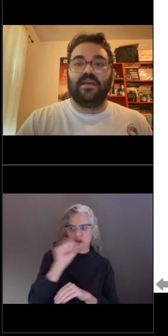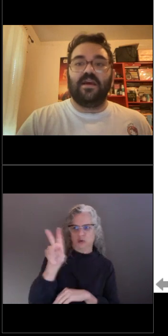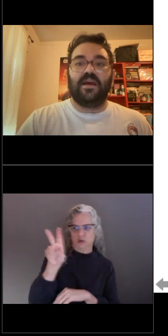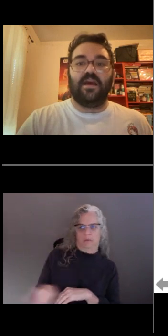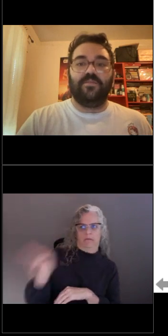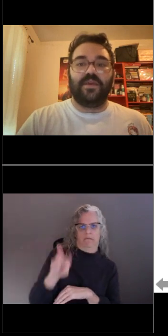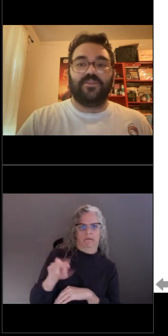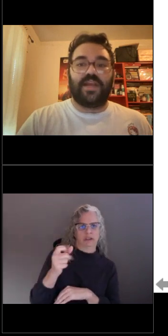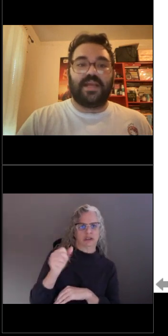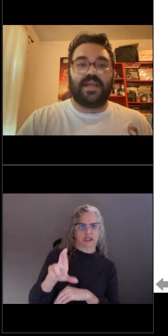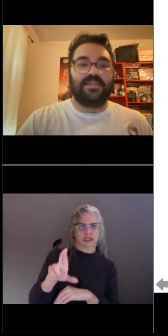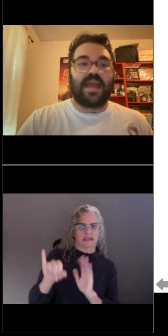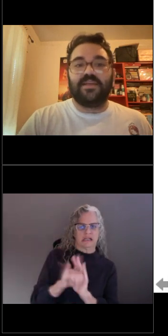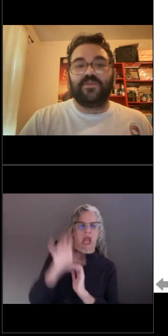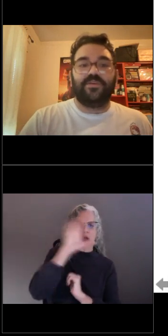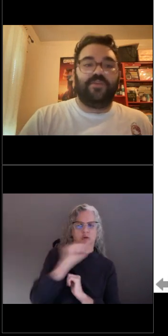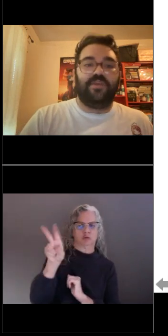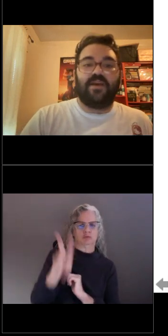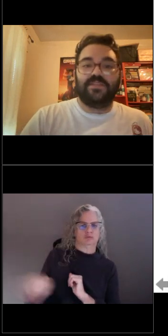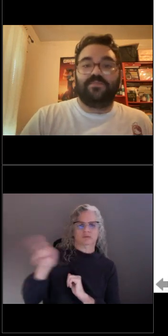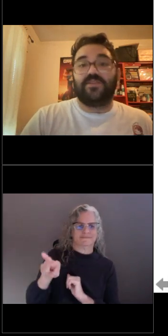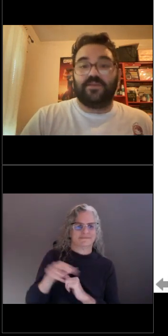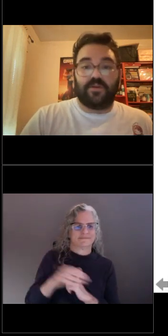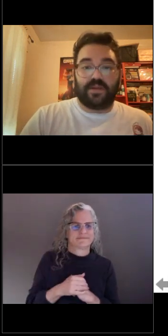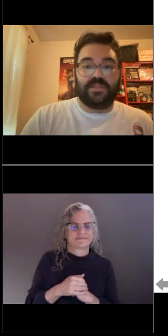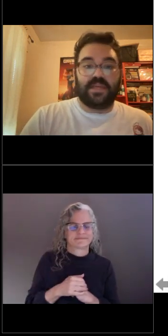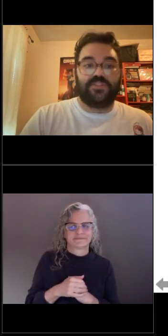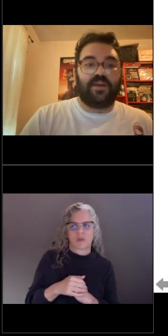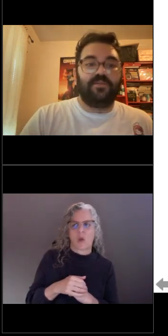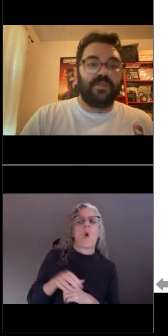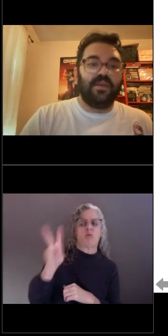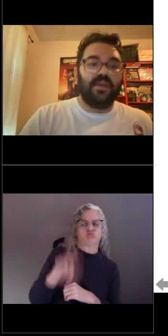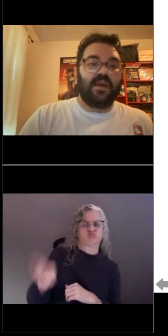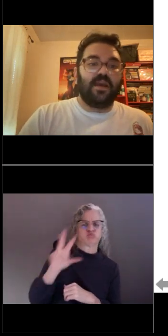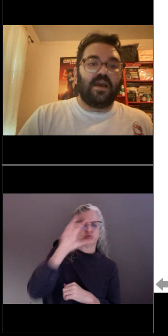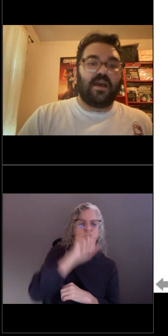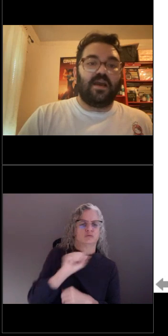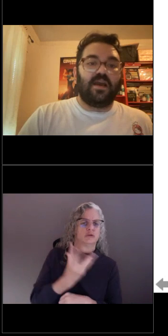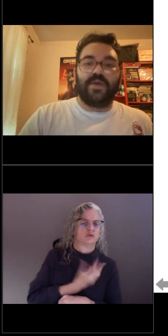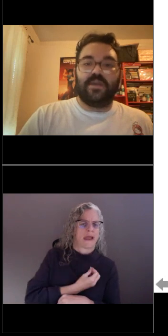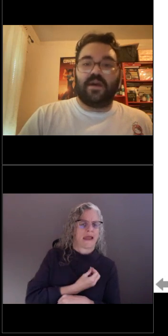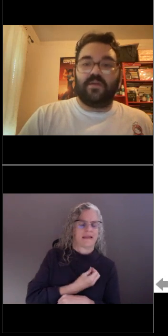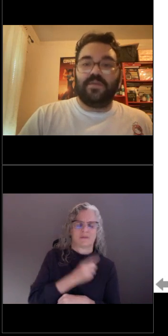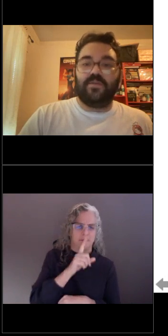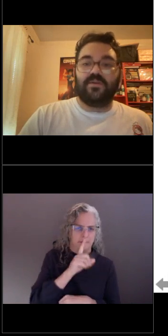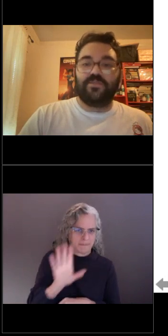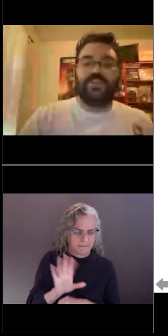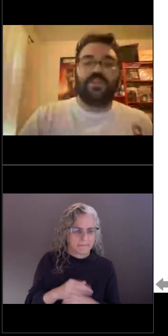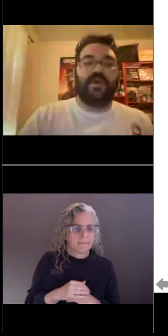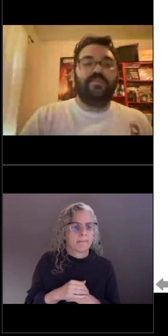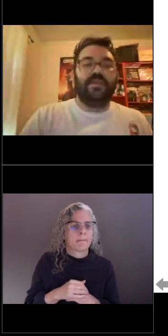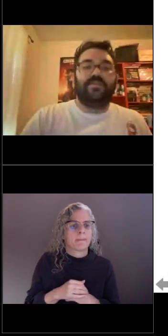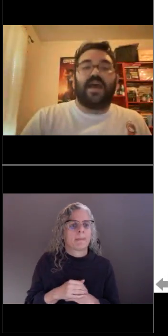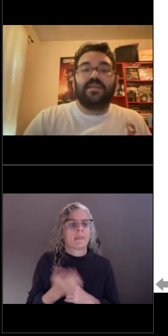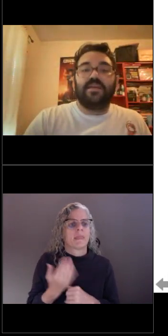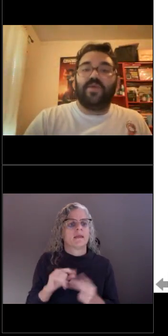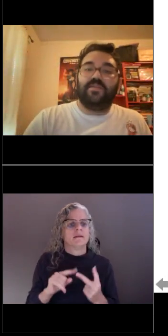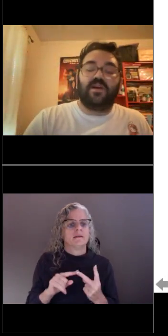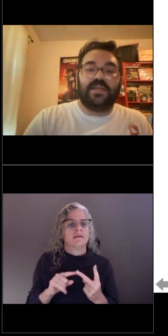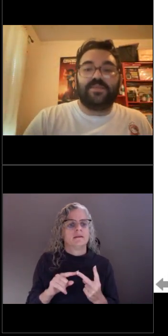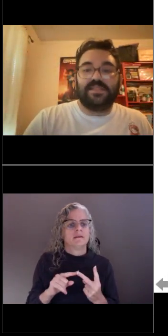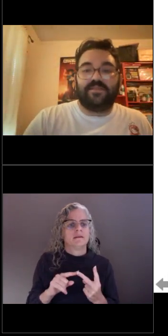identity, their trans status, or their degree of outness based on the pronouns they share. But people also mentioned the benefits of asking